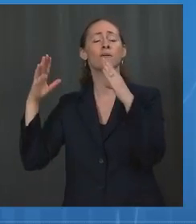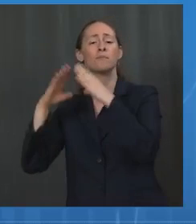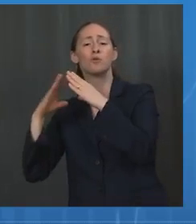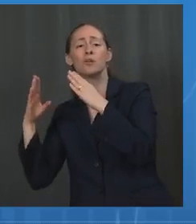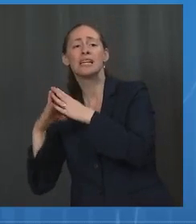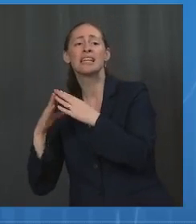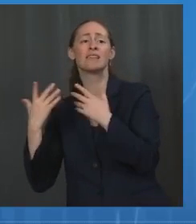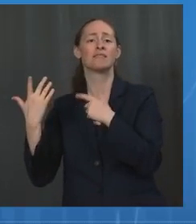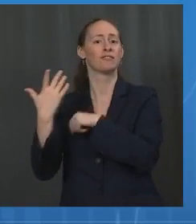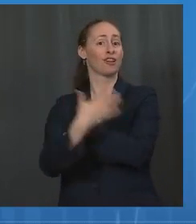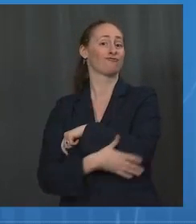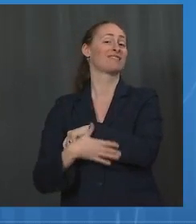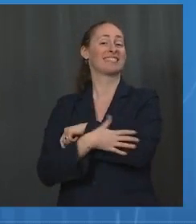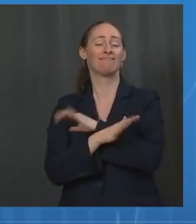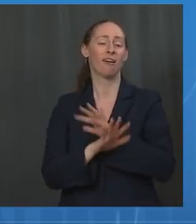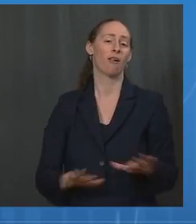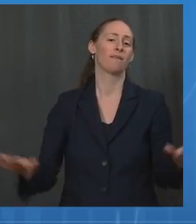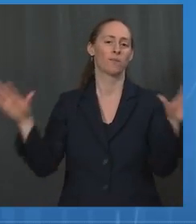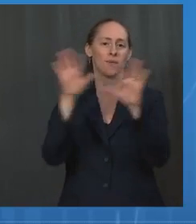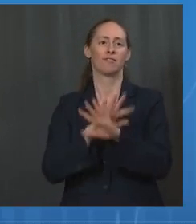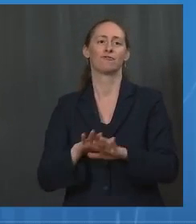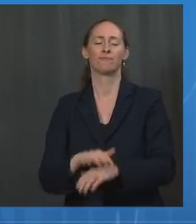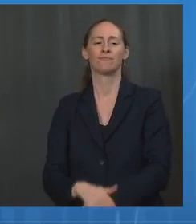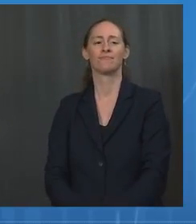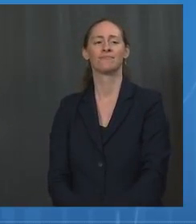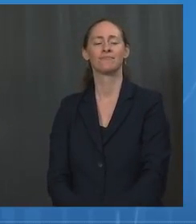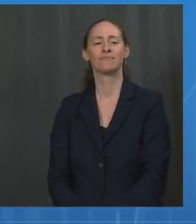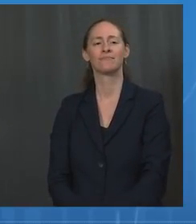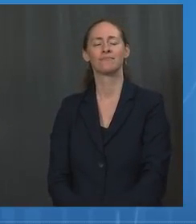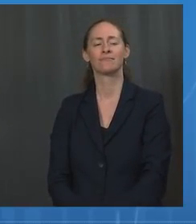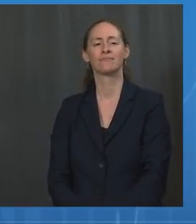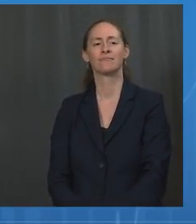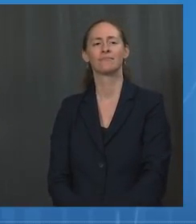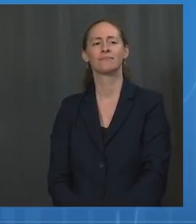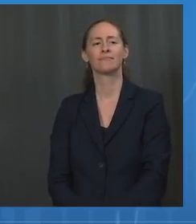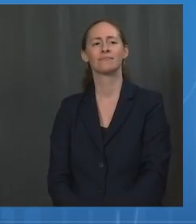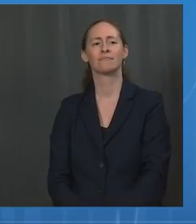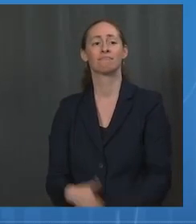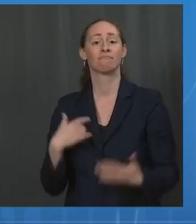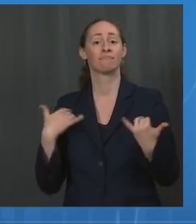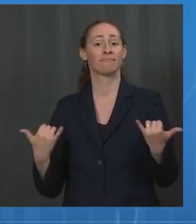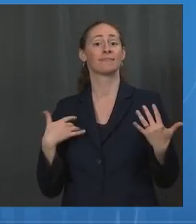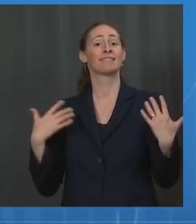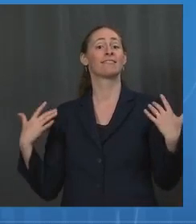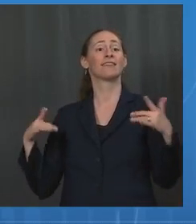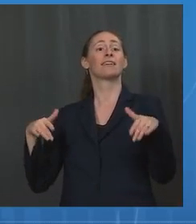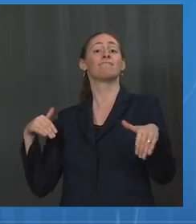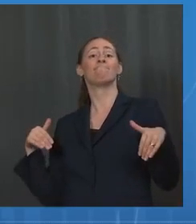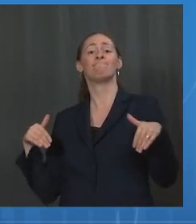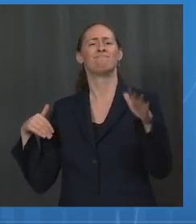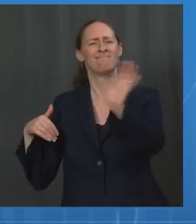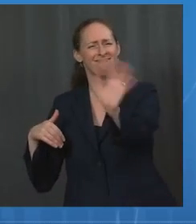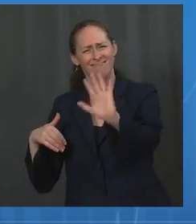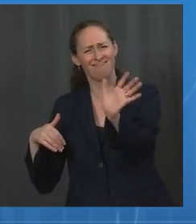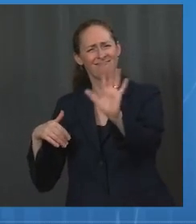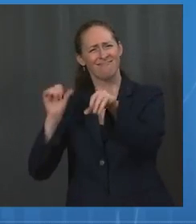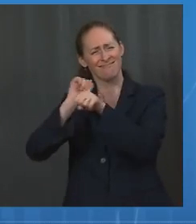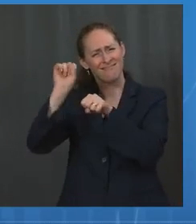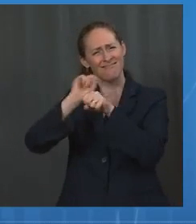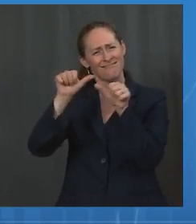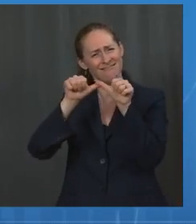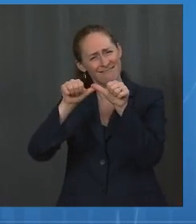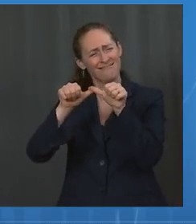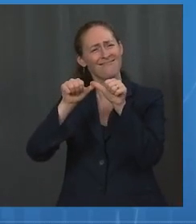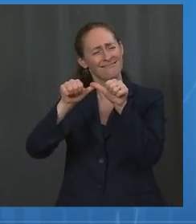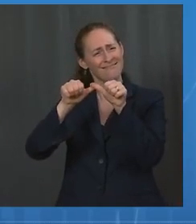country. We can't and we won't let up, and we need everyone to get the job done. So if you're an